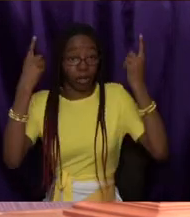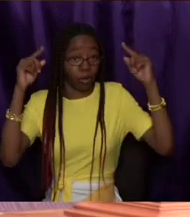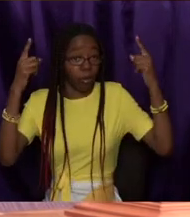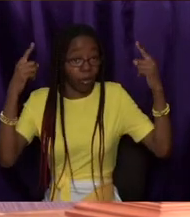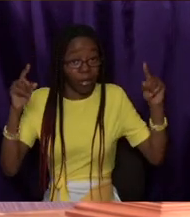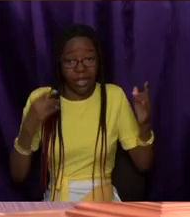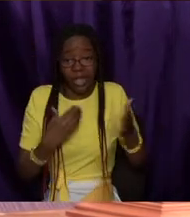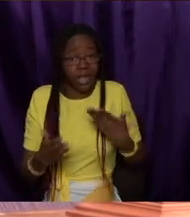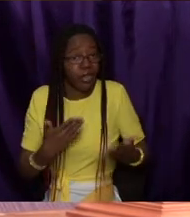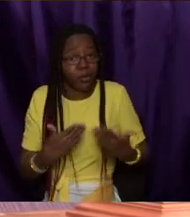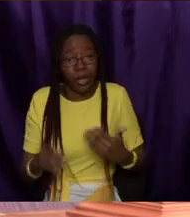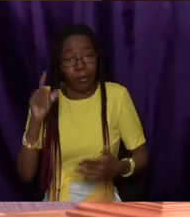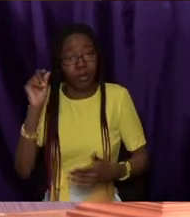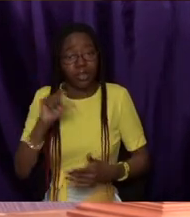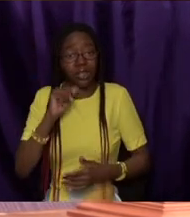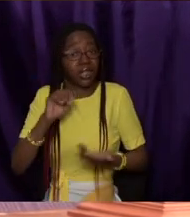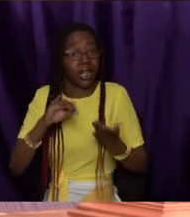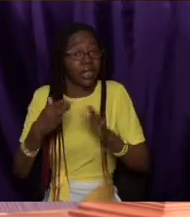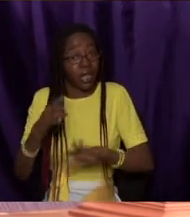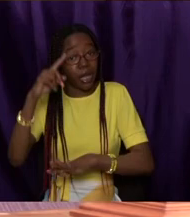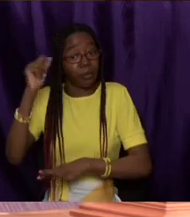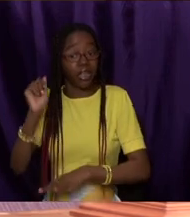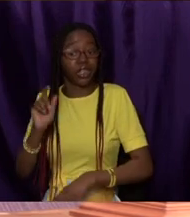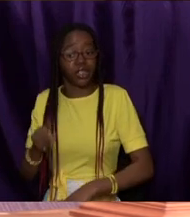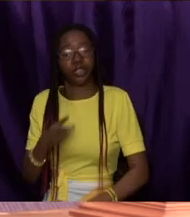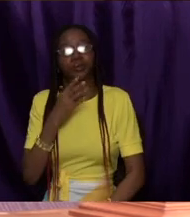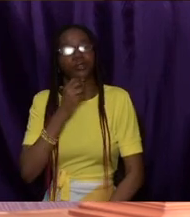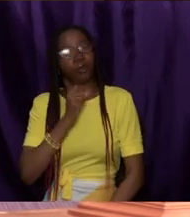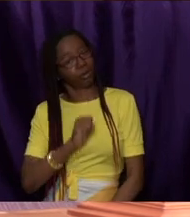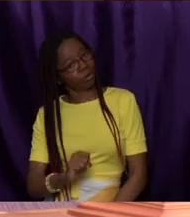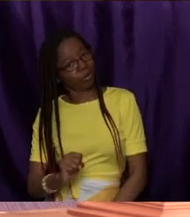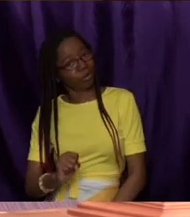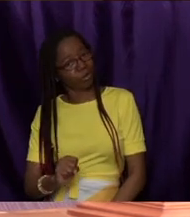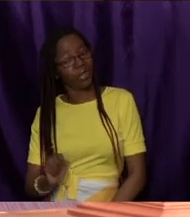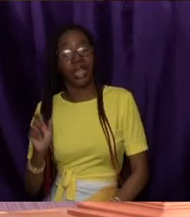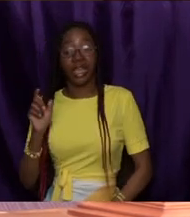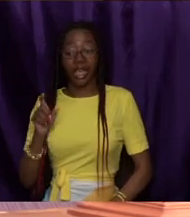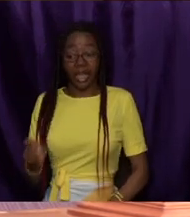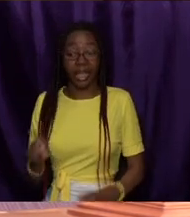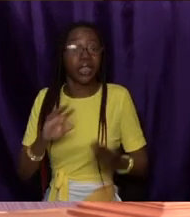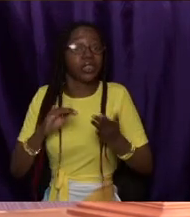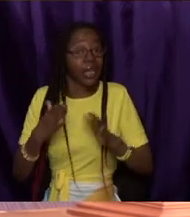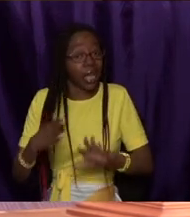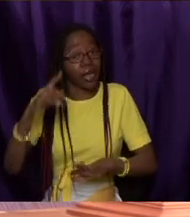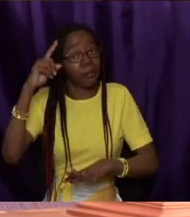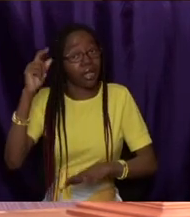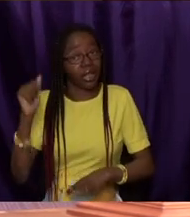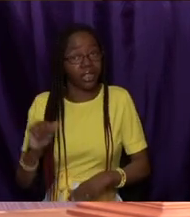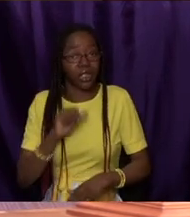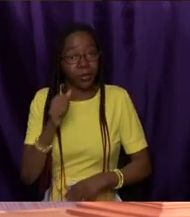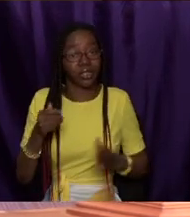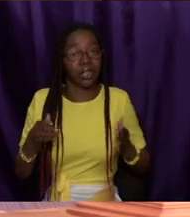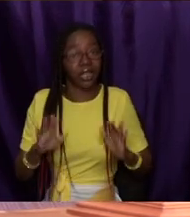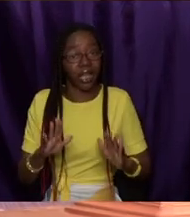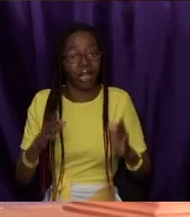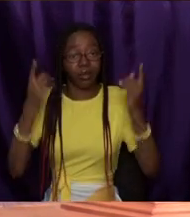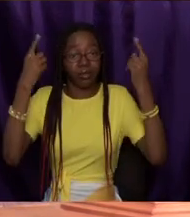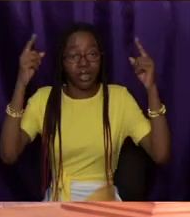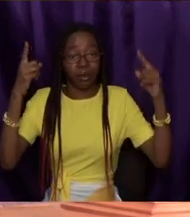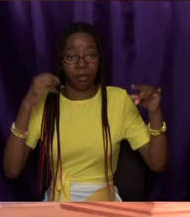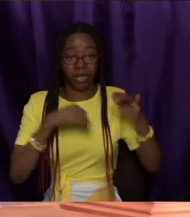in. Moses didn't die because he was old. Moses died because he wasn't allowed to make it